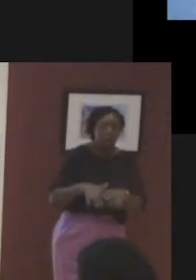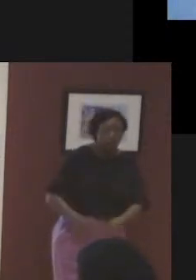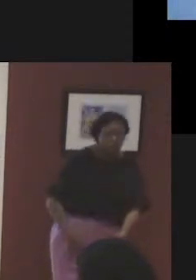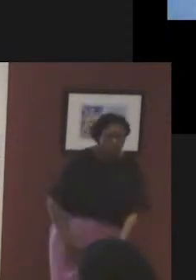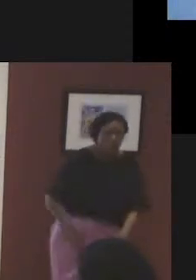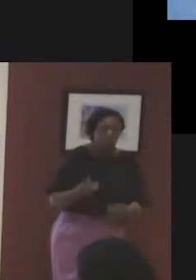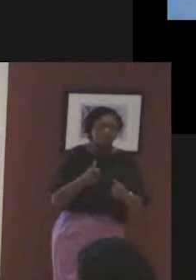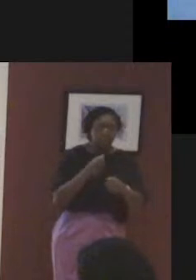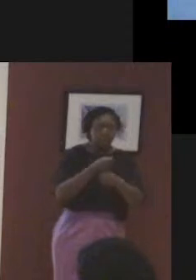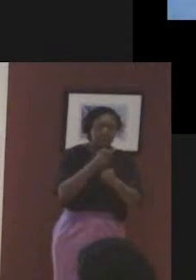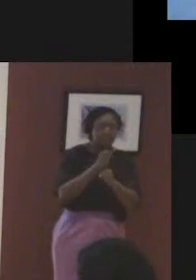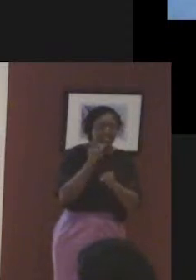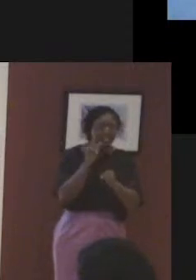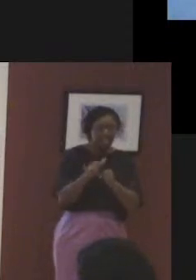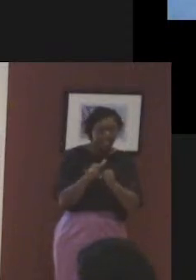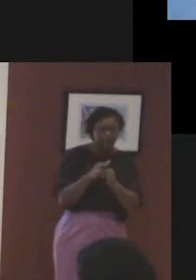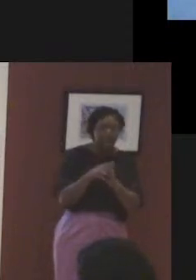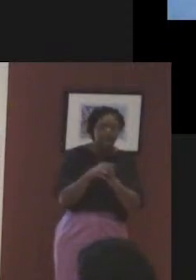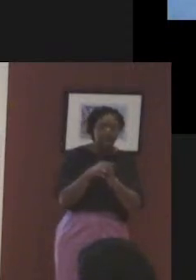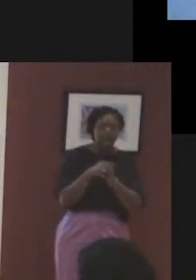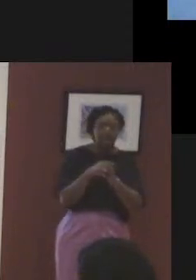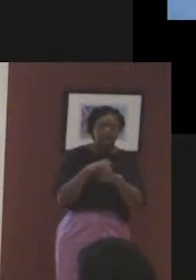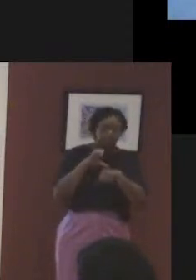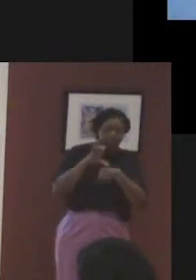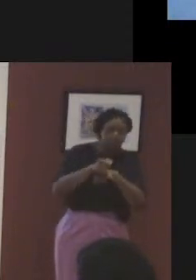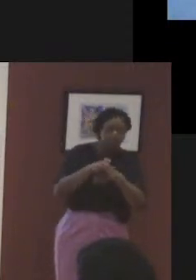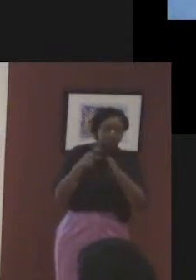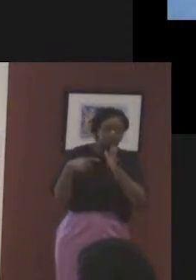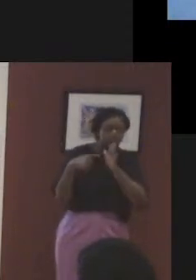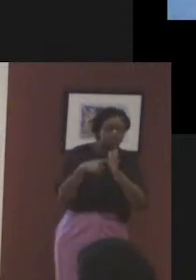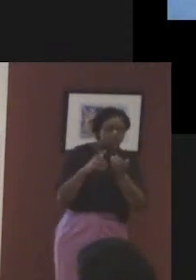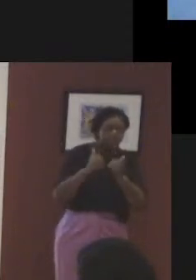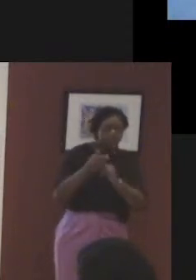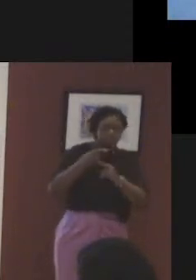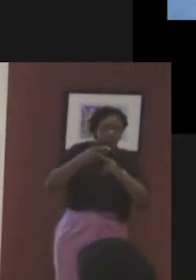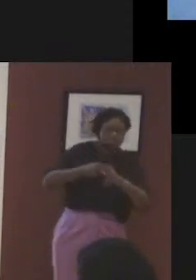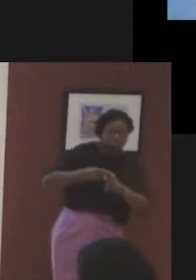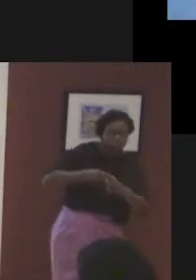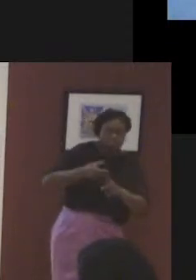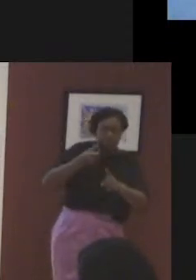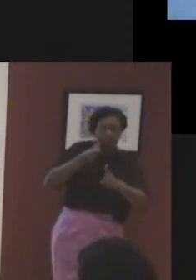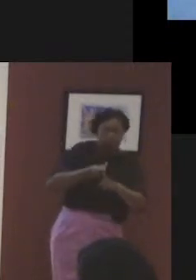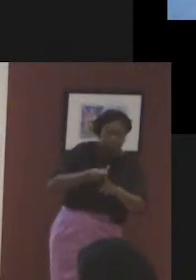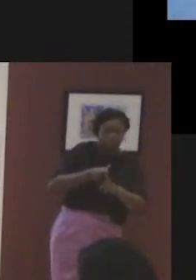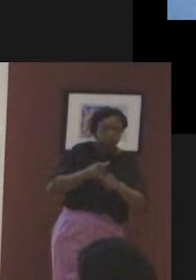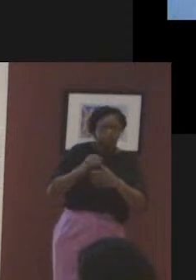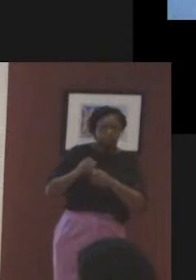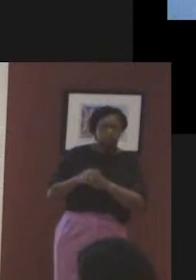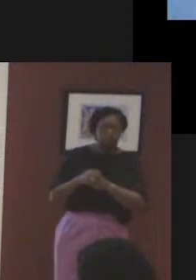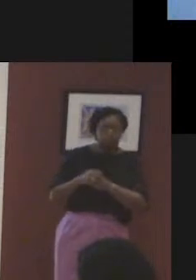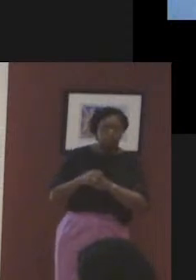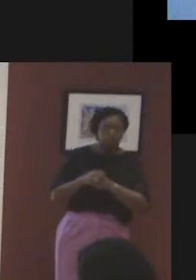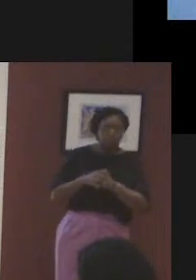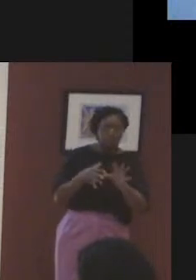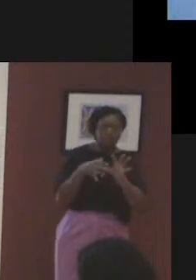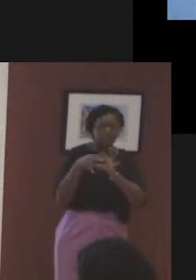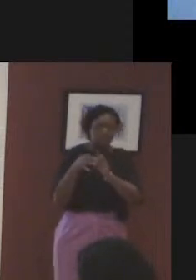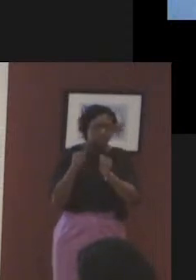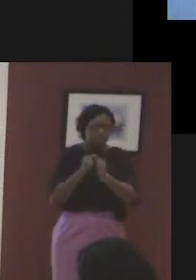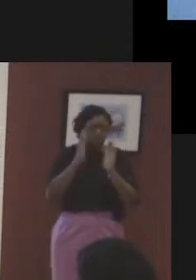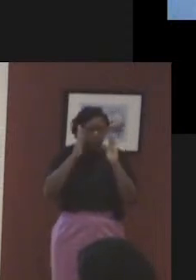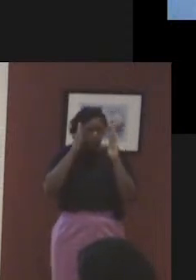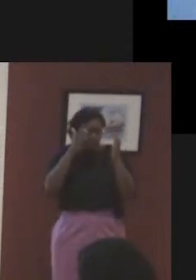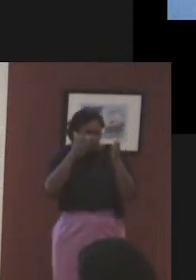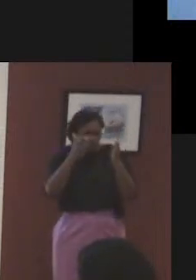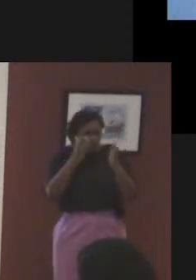attempt to create that sufficient force to displace the weight. In conjunction with the quote-unquote blinders